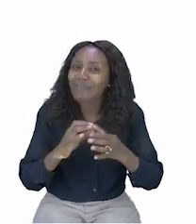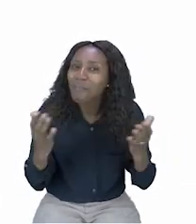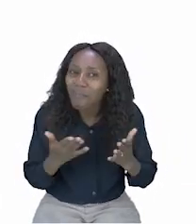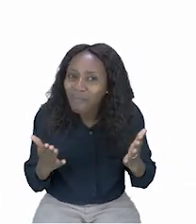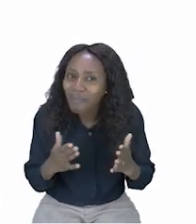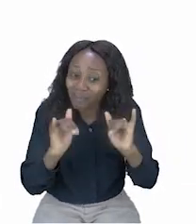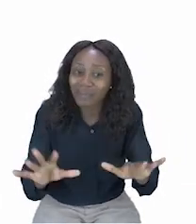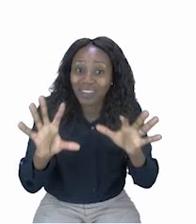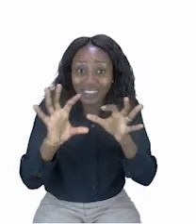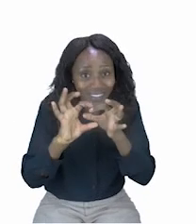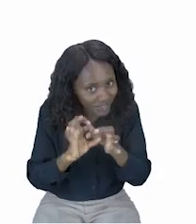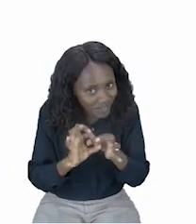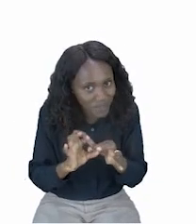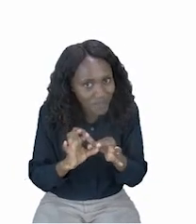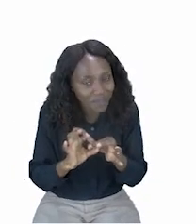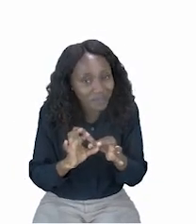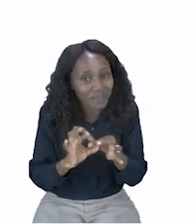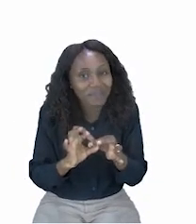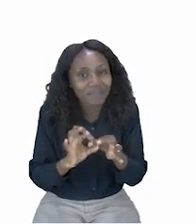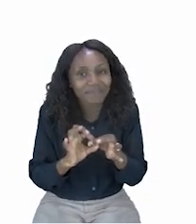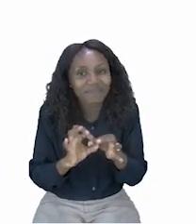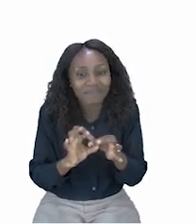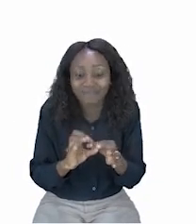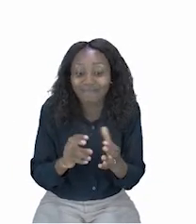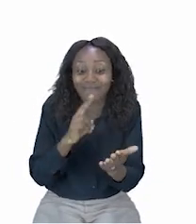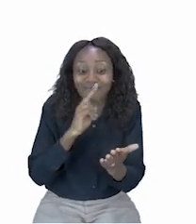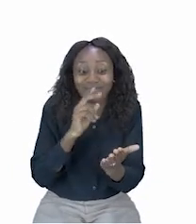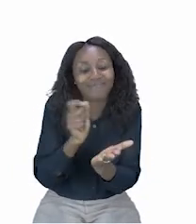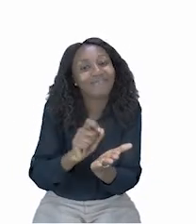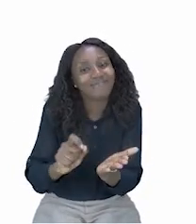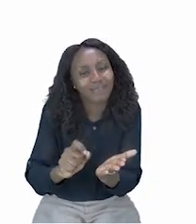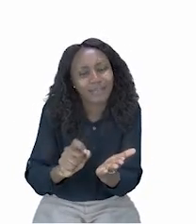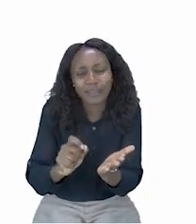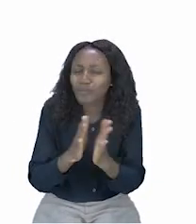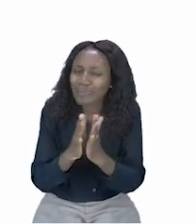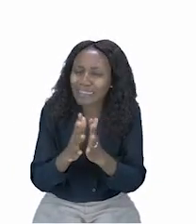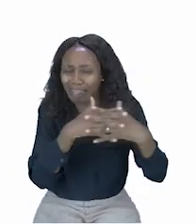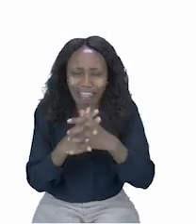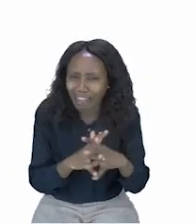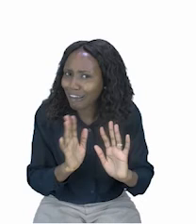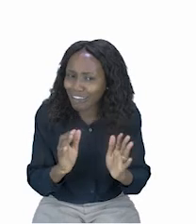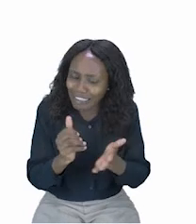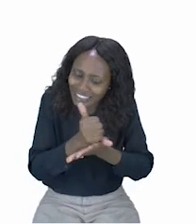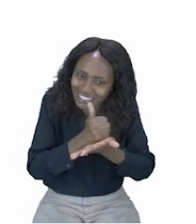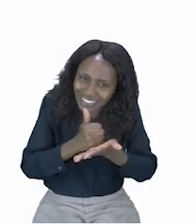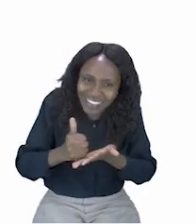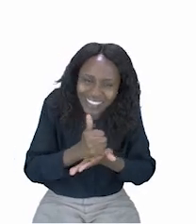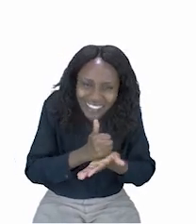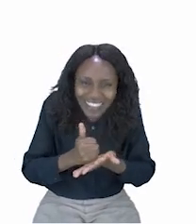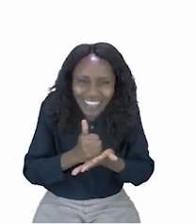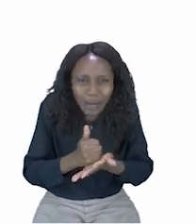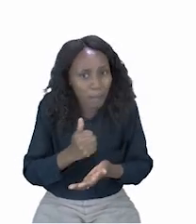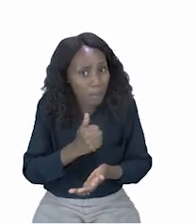home. So I want you to write your answer neatly and tell me whether or not she goes